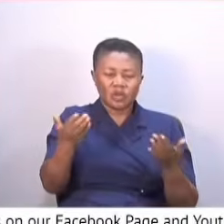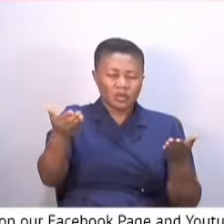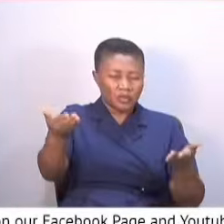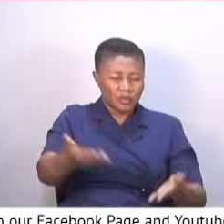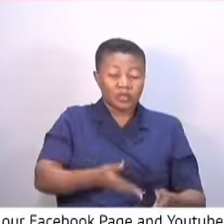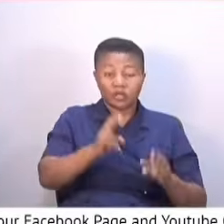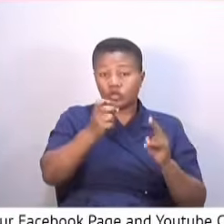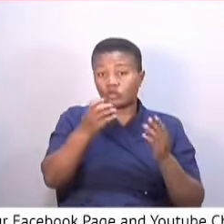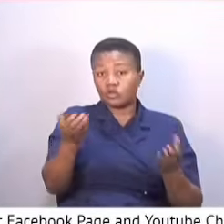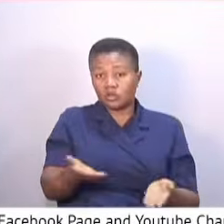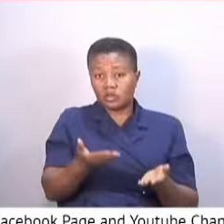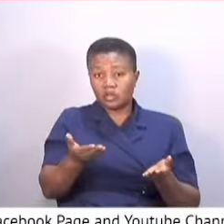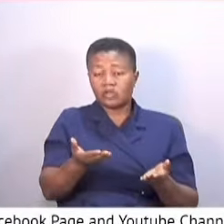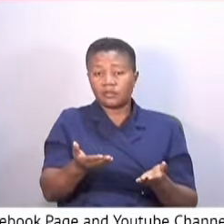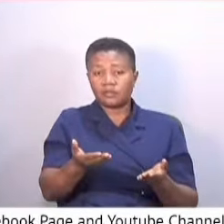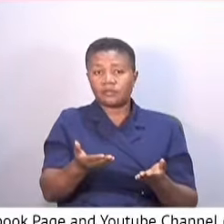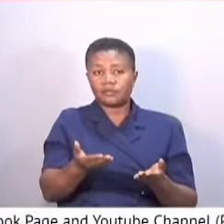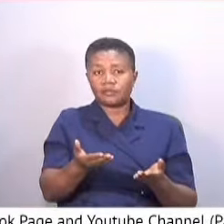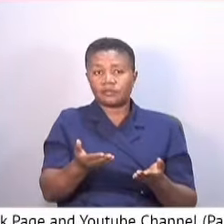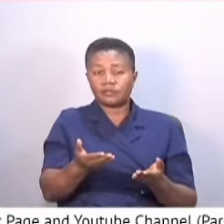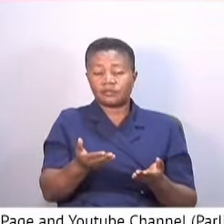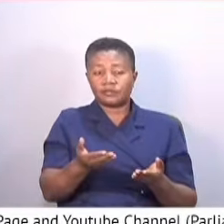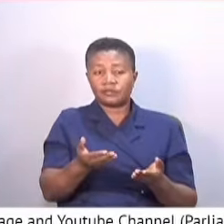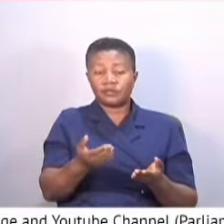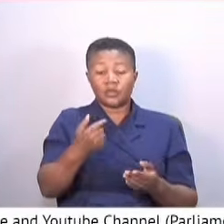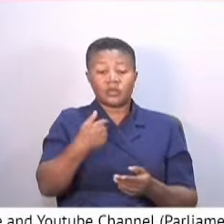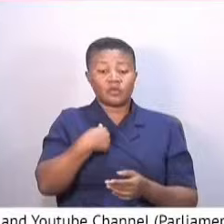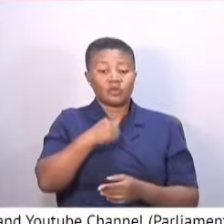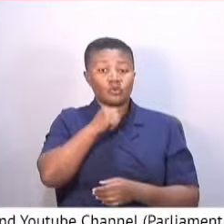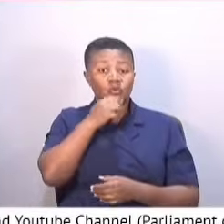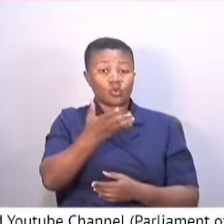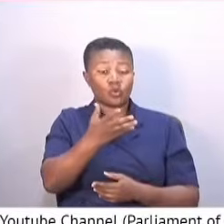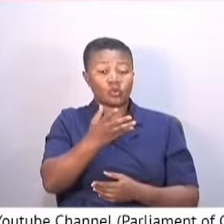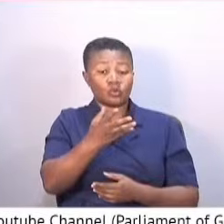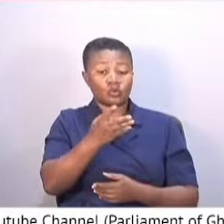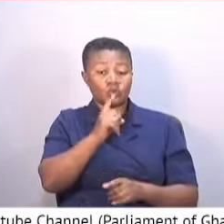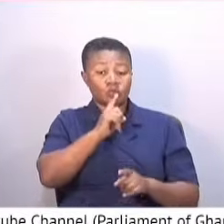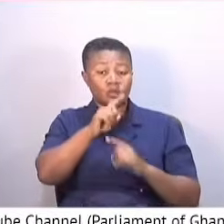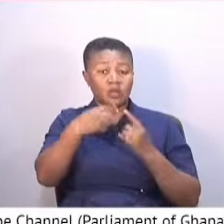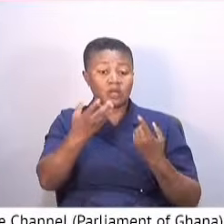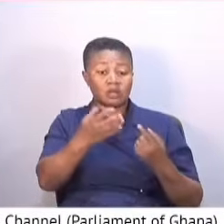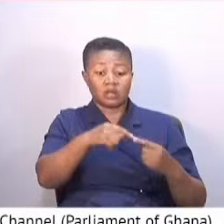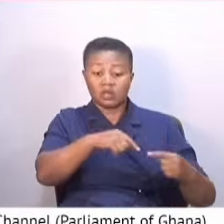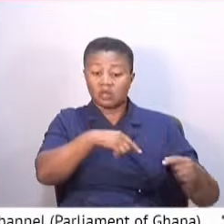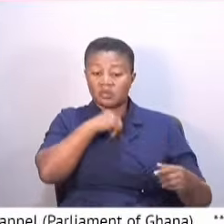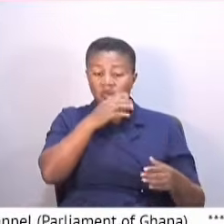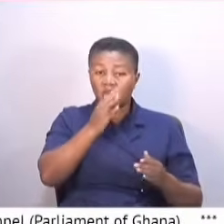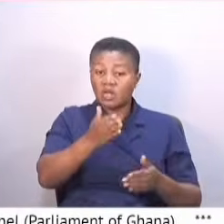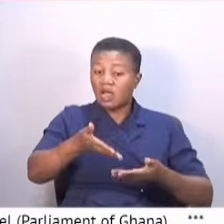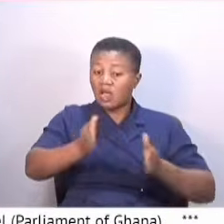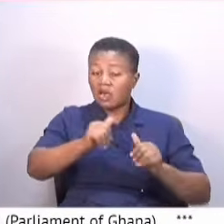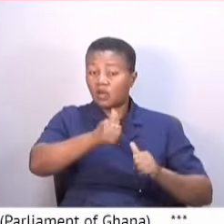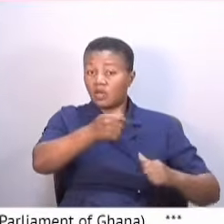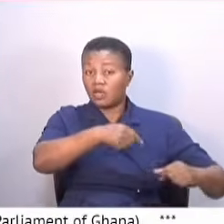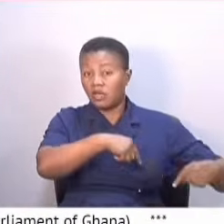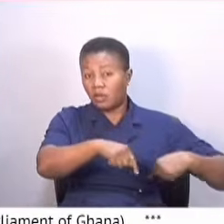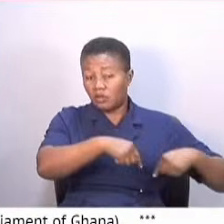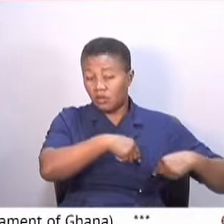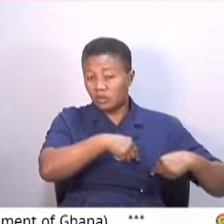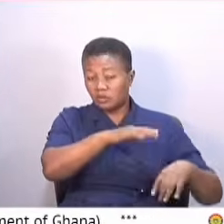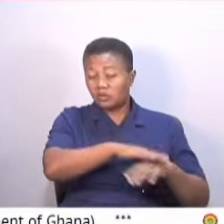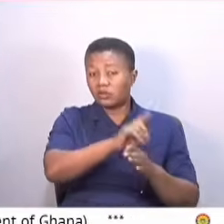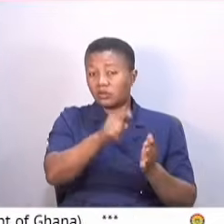of Parliament. On this note, I intend not to open any argument, but to go to item number